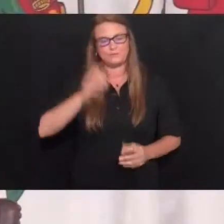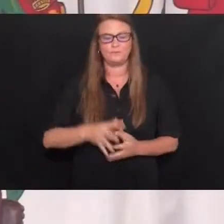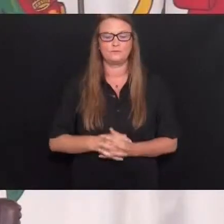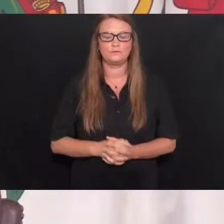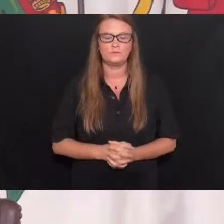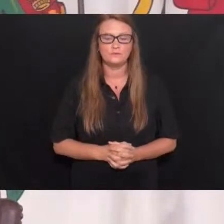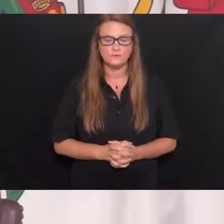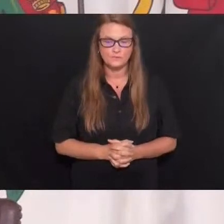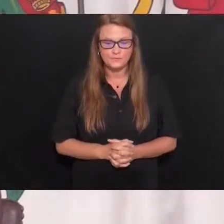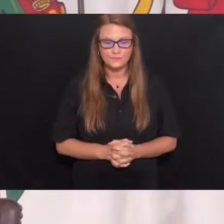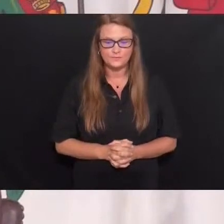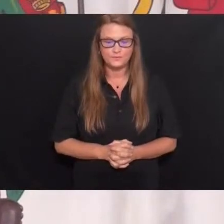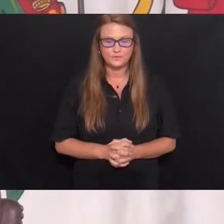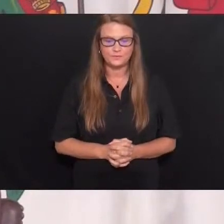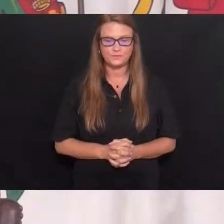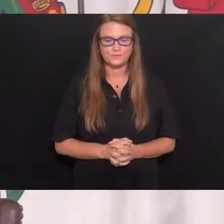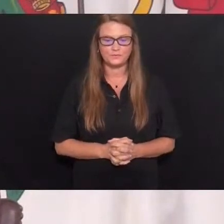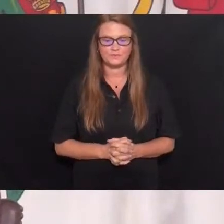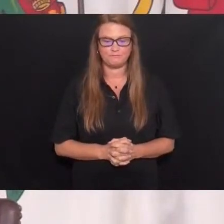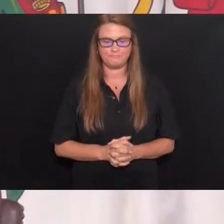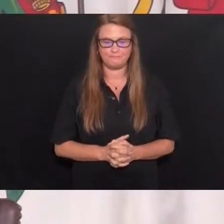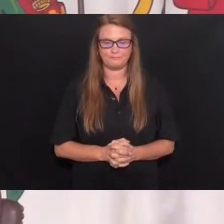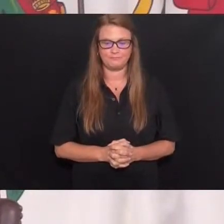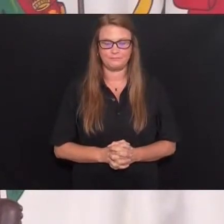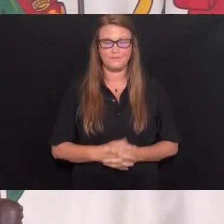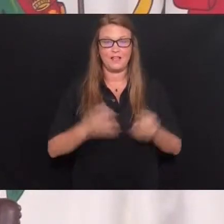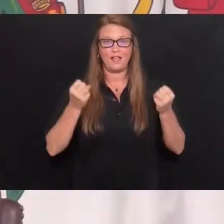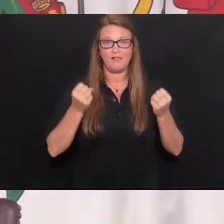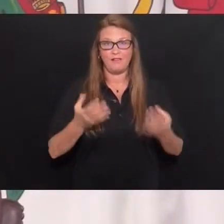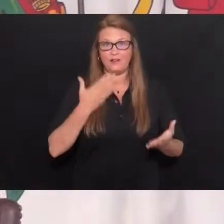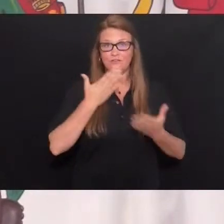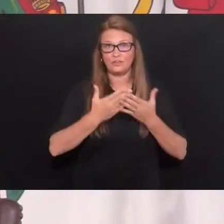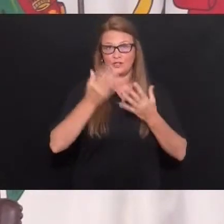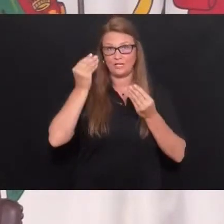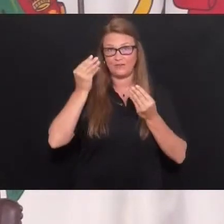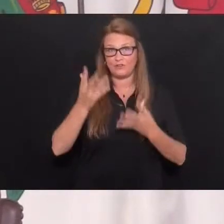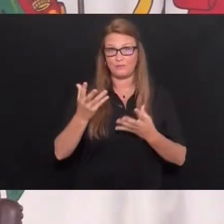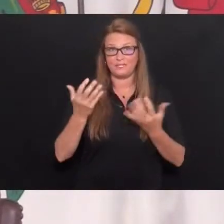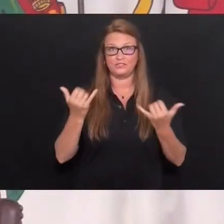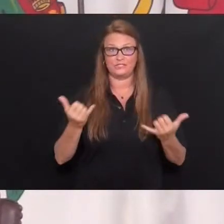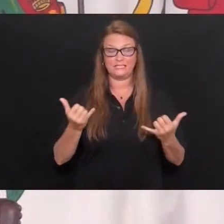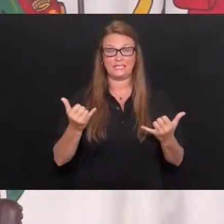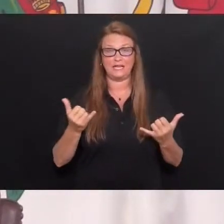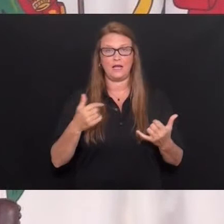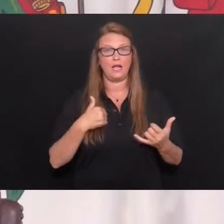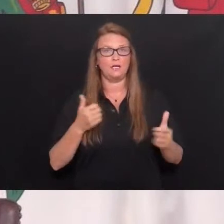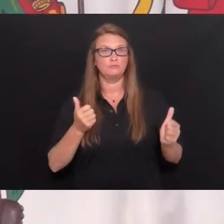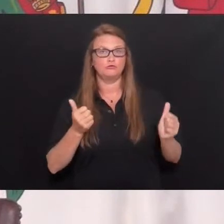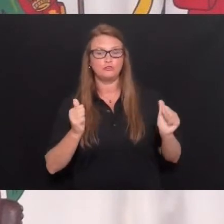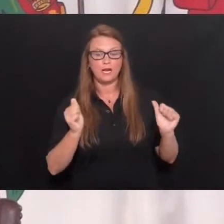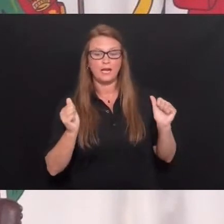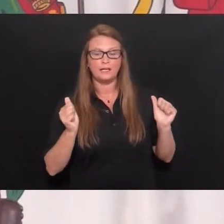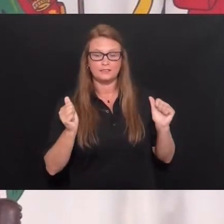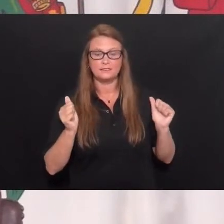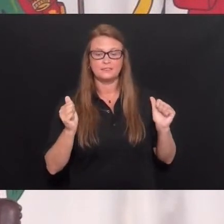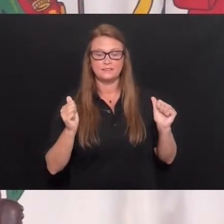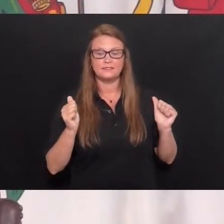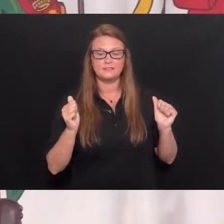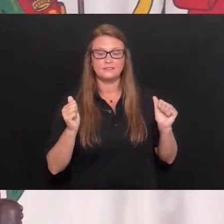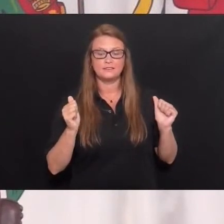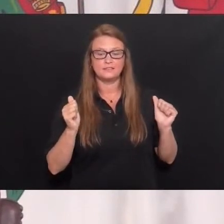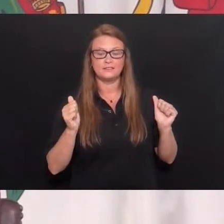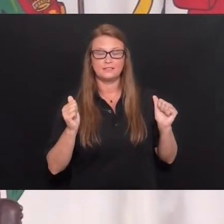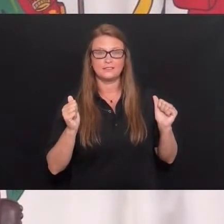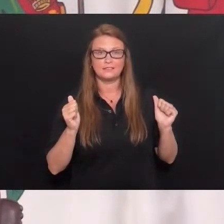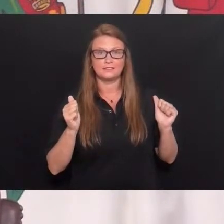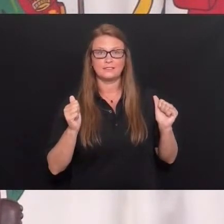Okay. Well, a lot of good information has been passed around today. I try, as I do